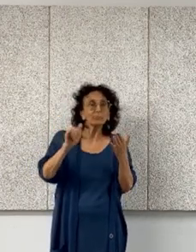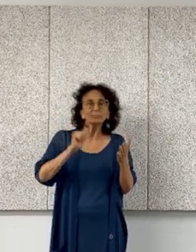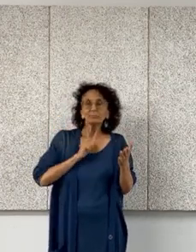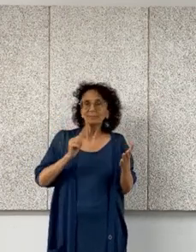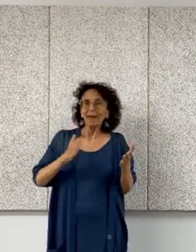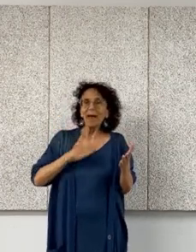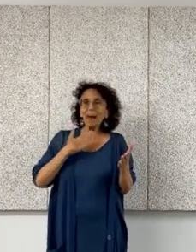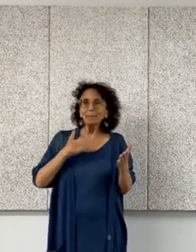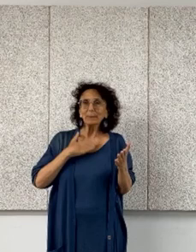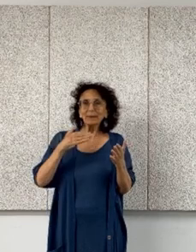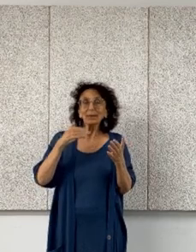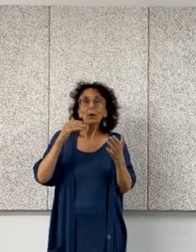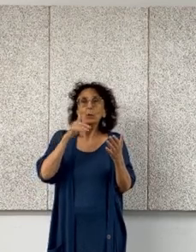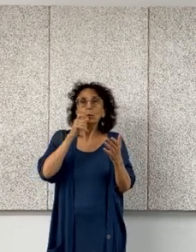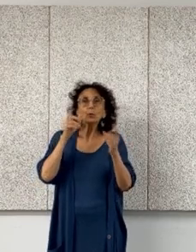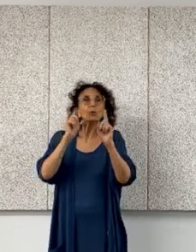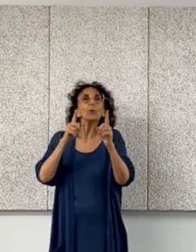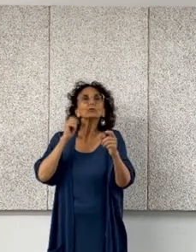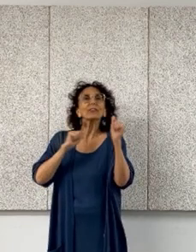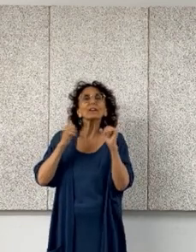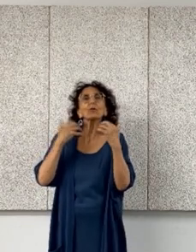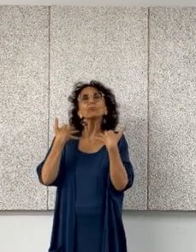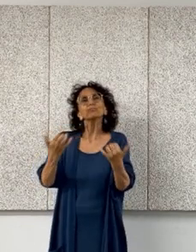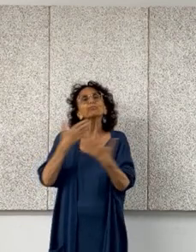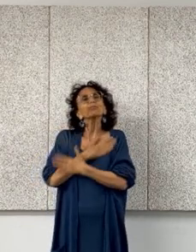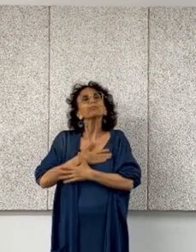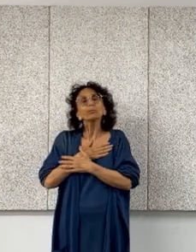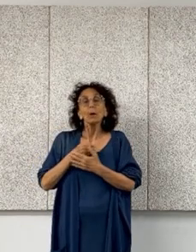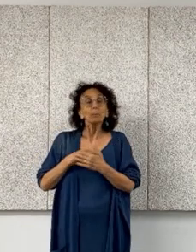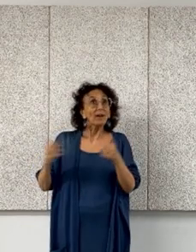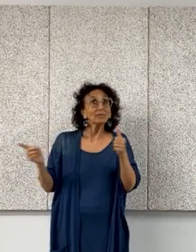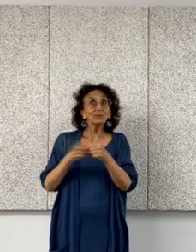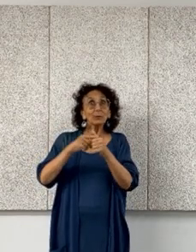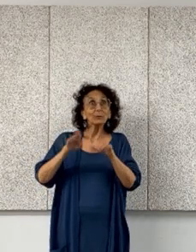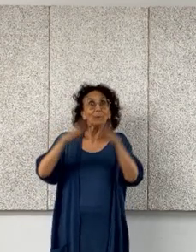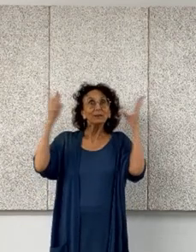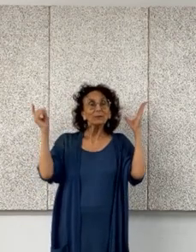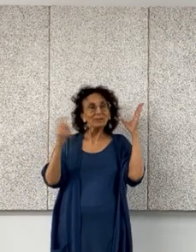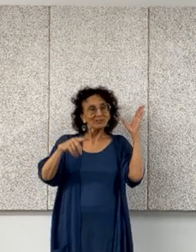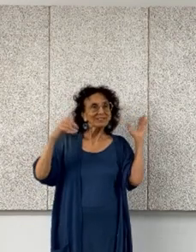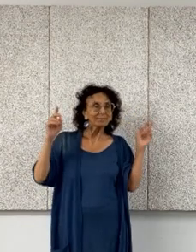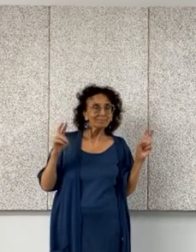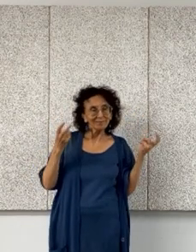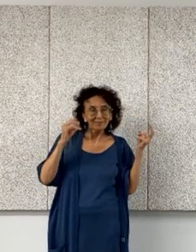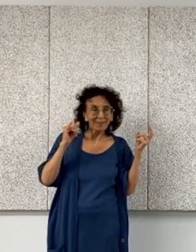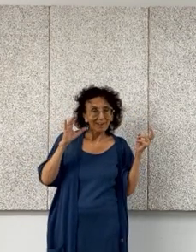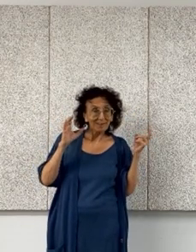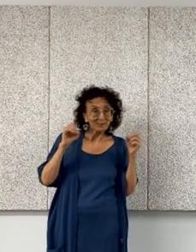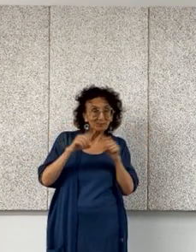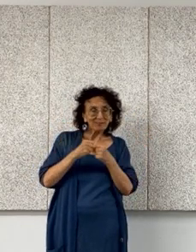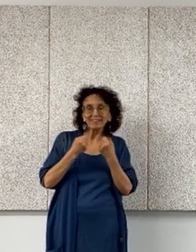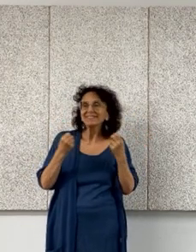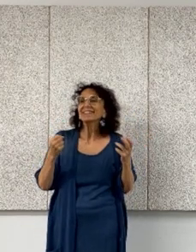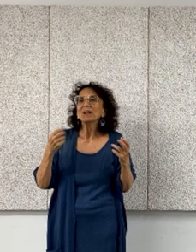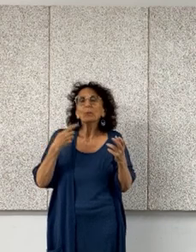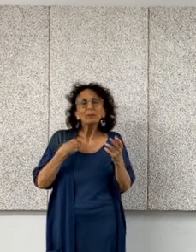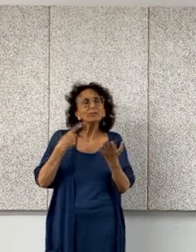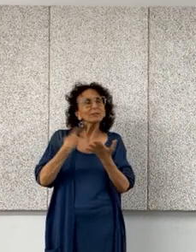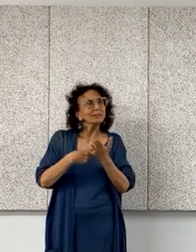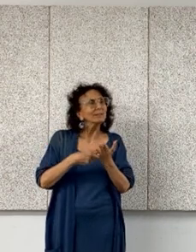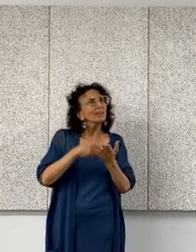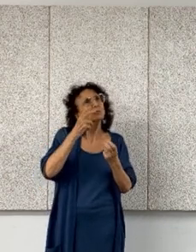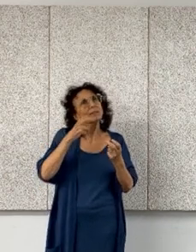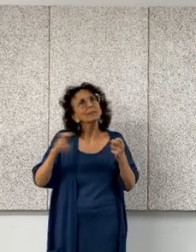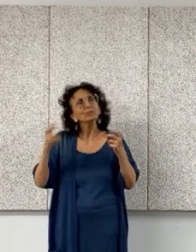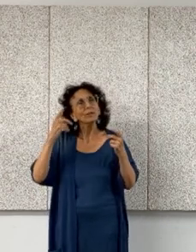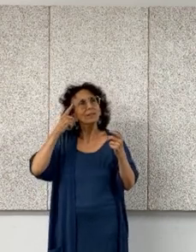happy audience member. My icebreaker for all of us, since we're talking about transitions, since we're thinking about where we are